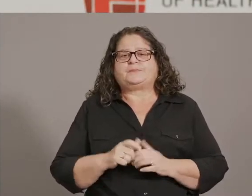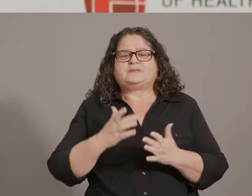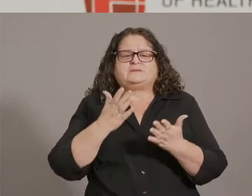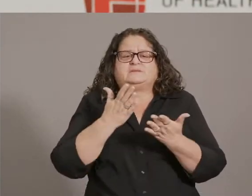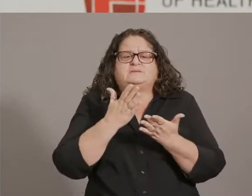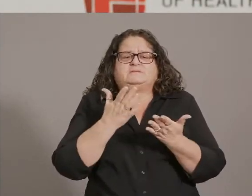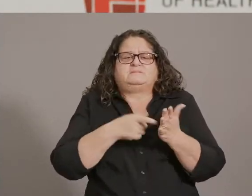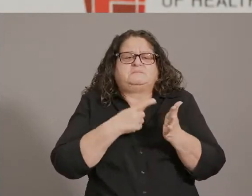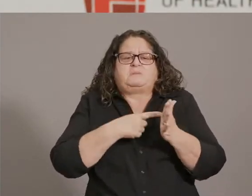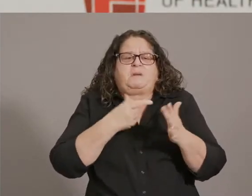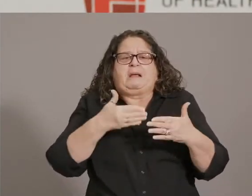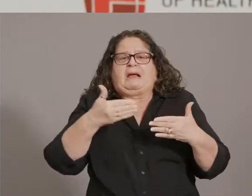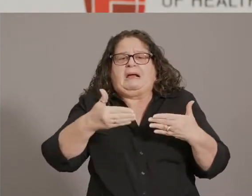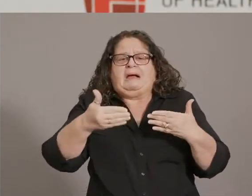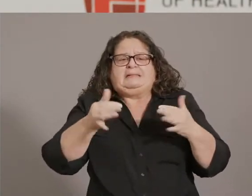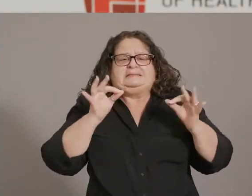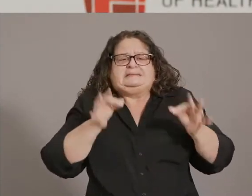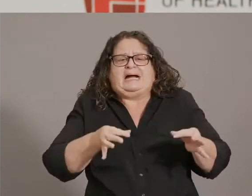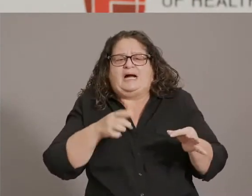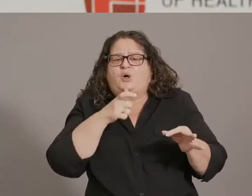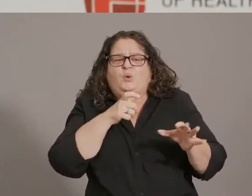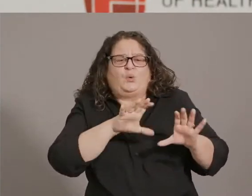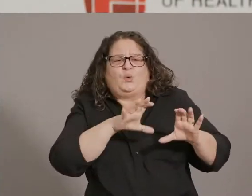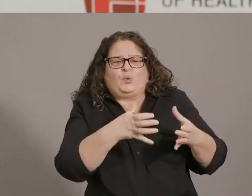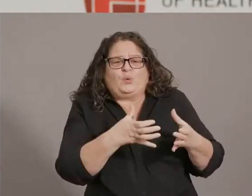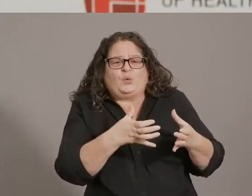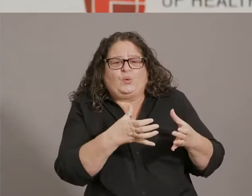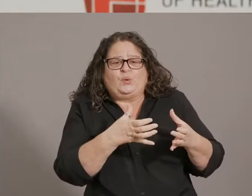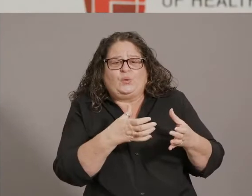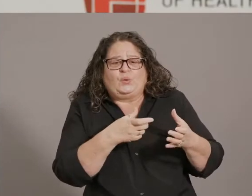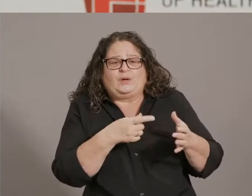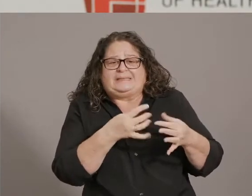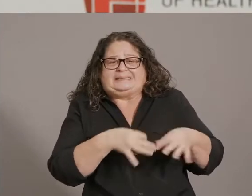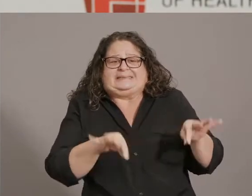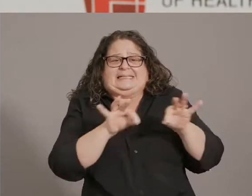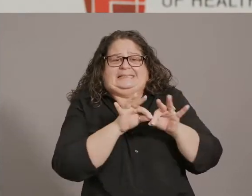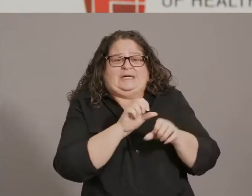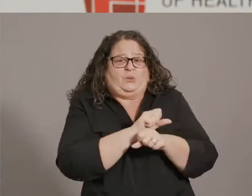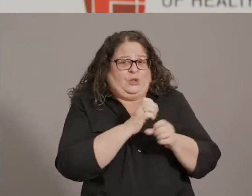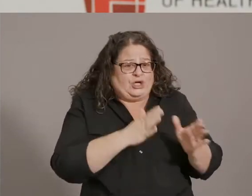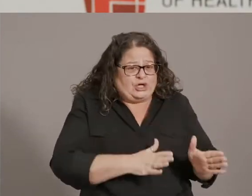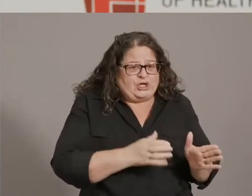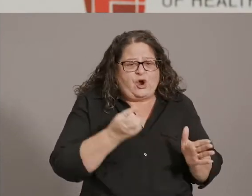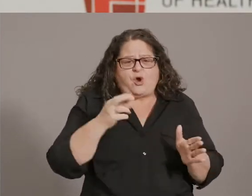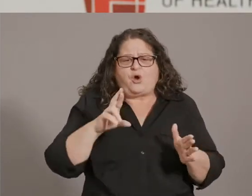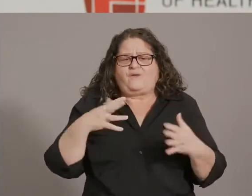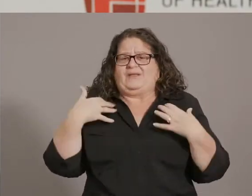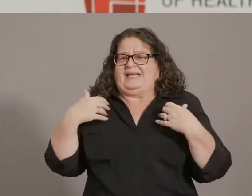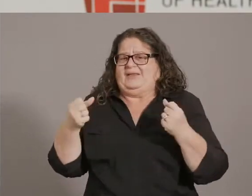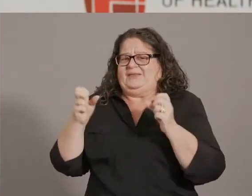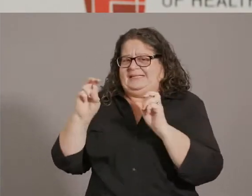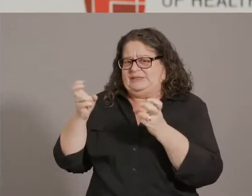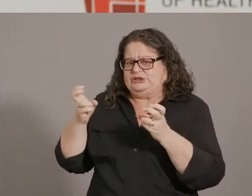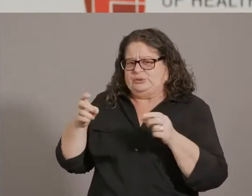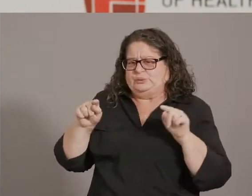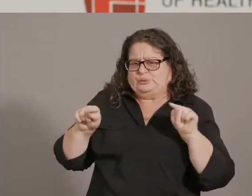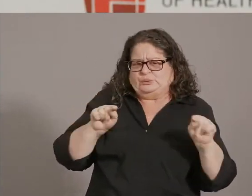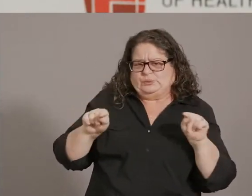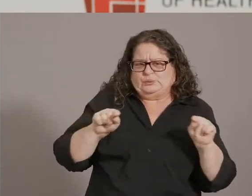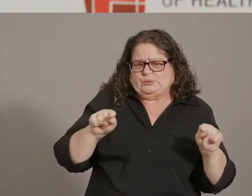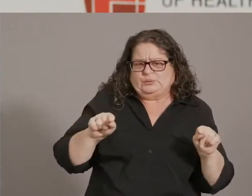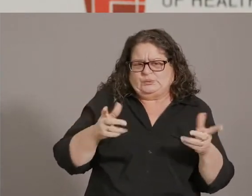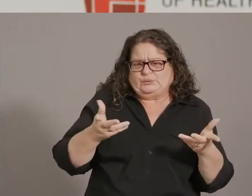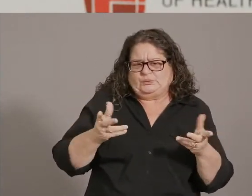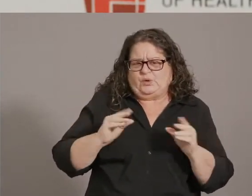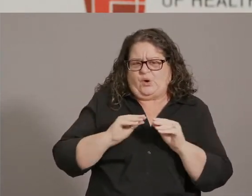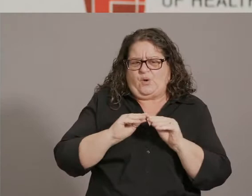with underlying health conditions. How do you weigh that decision? Obviously, there's going to be a lot of overlap with both of those groups.